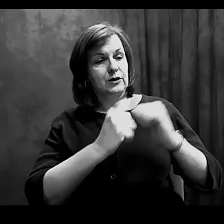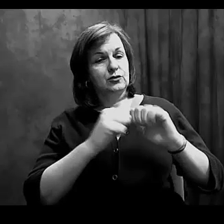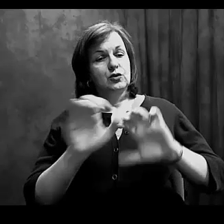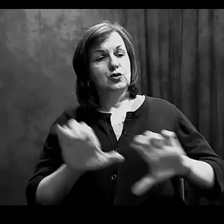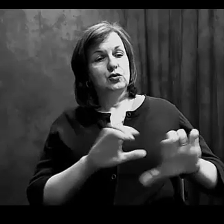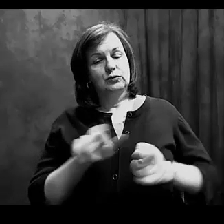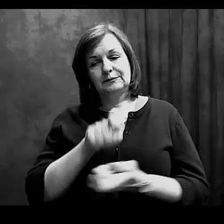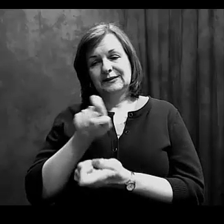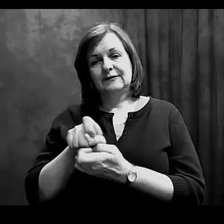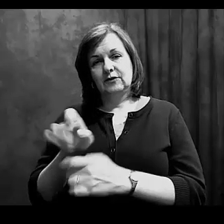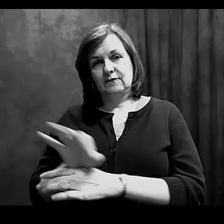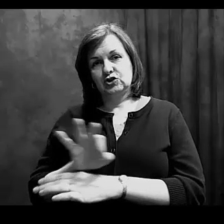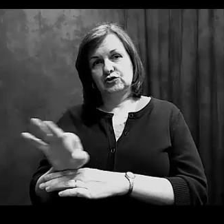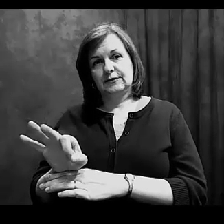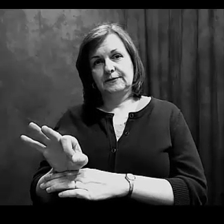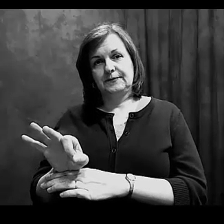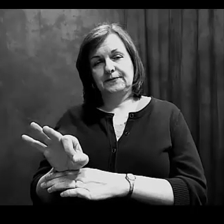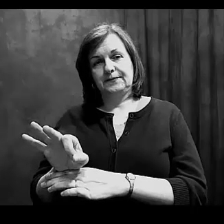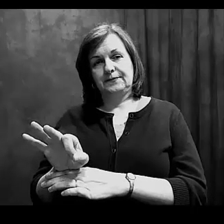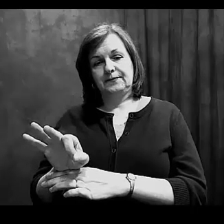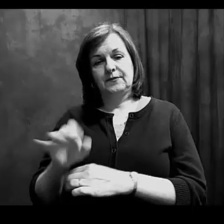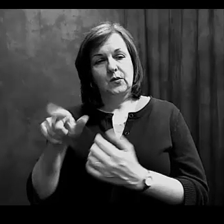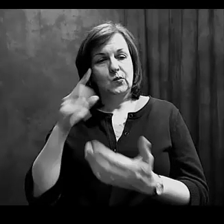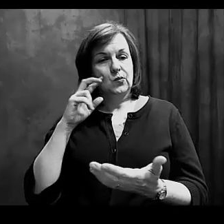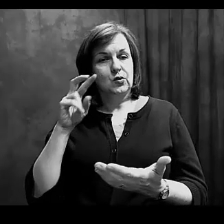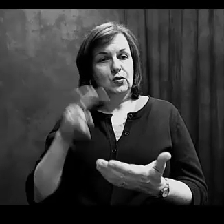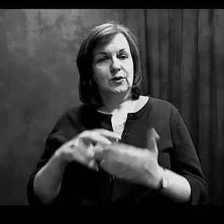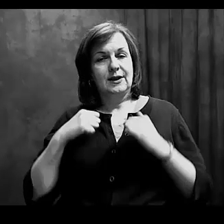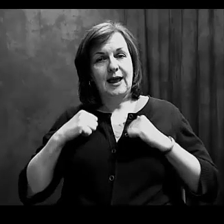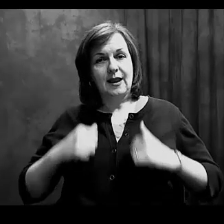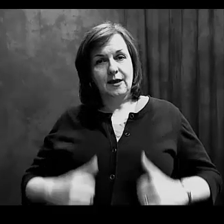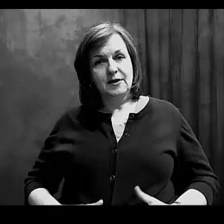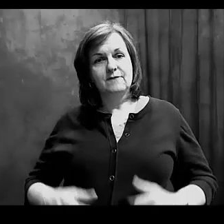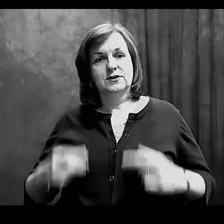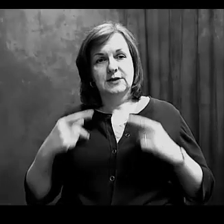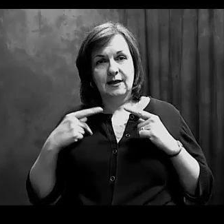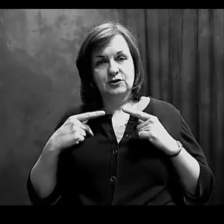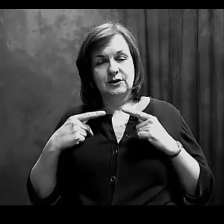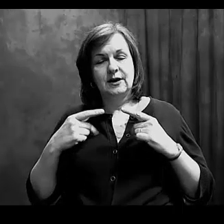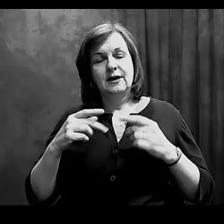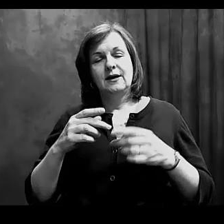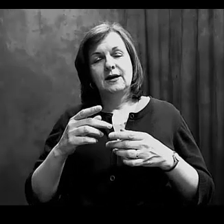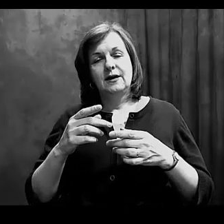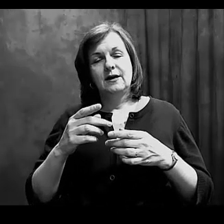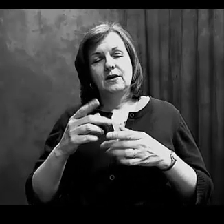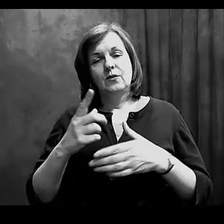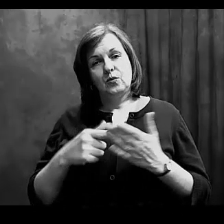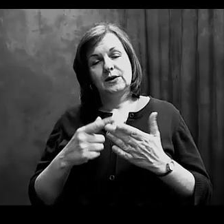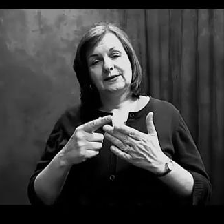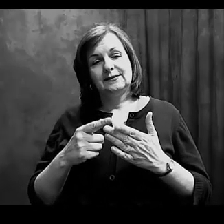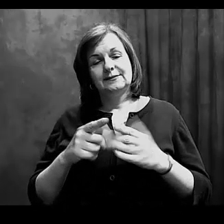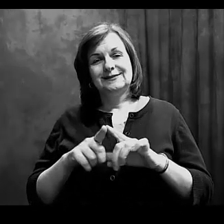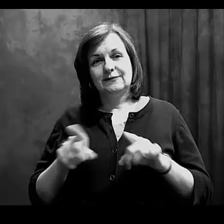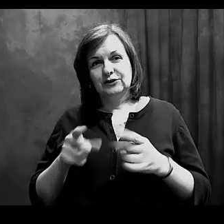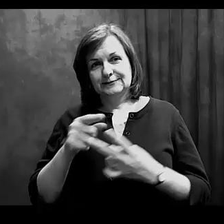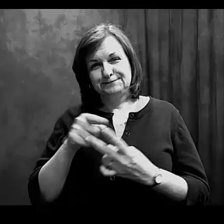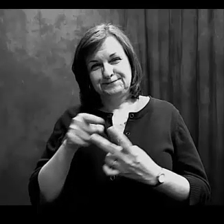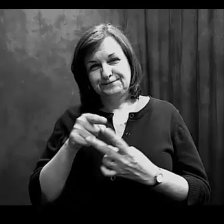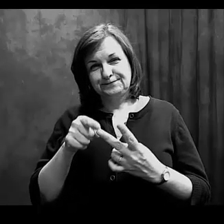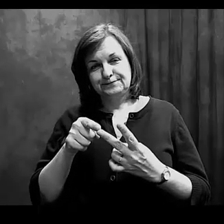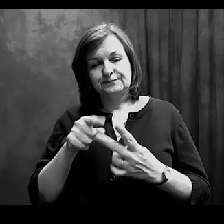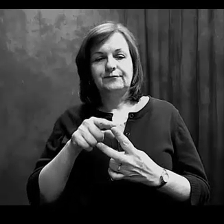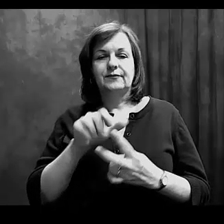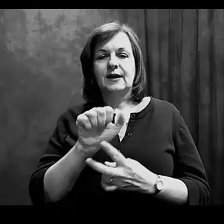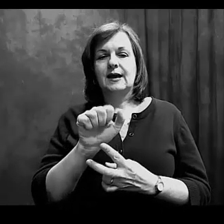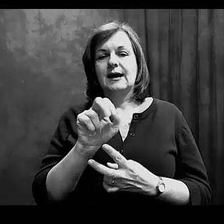structure to perform particular functions. So when we look at anatomy and physiology, the big difference is with